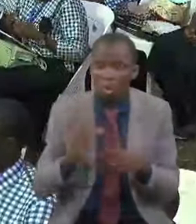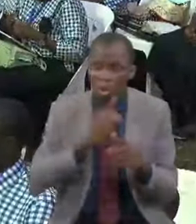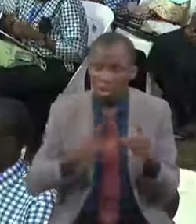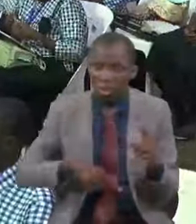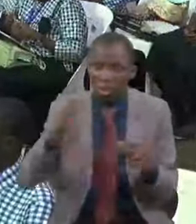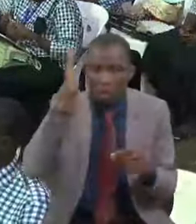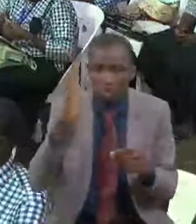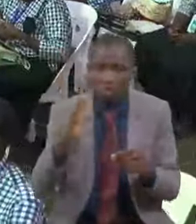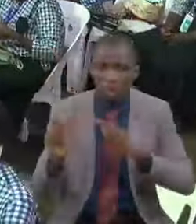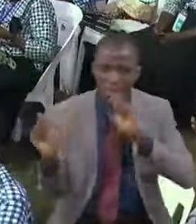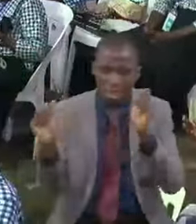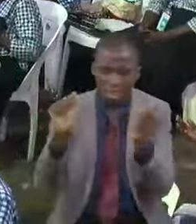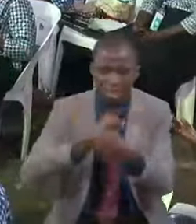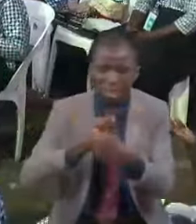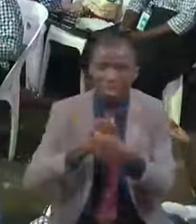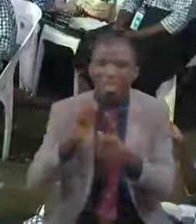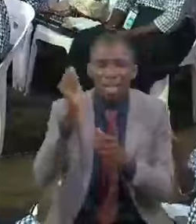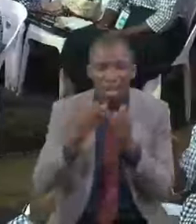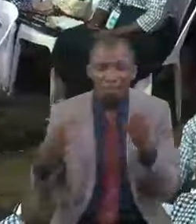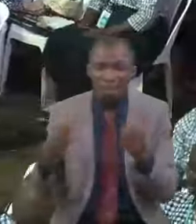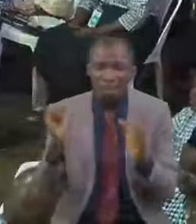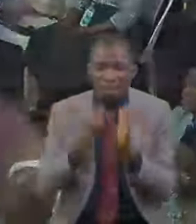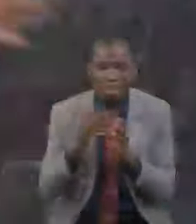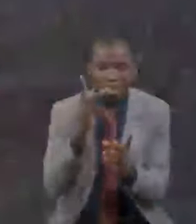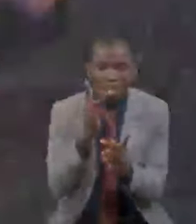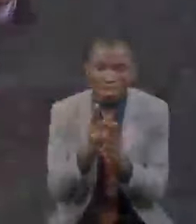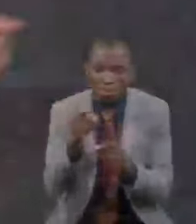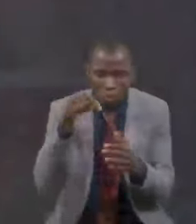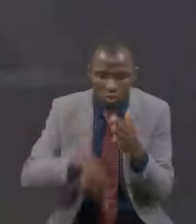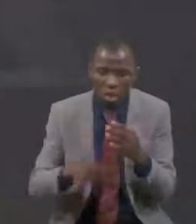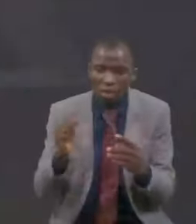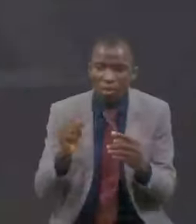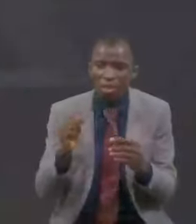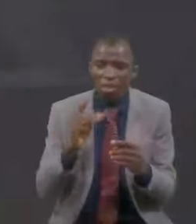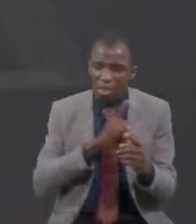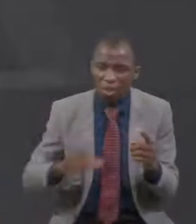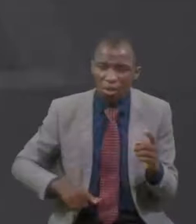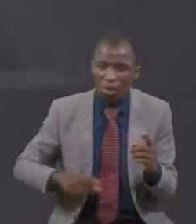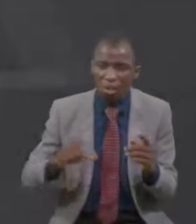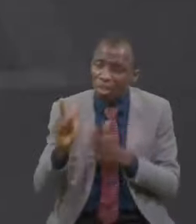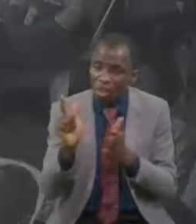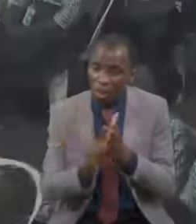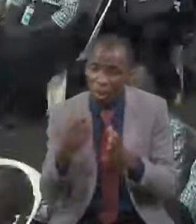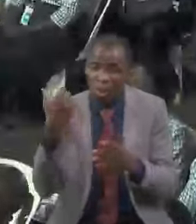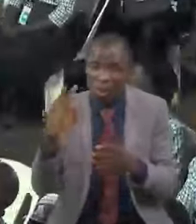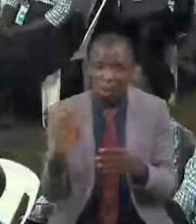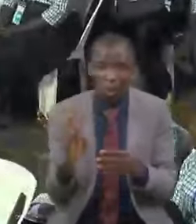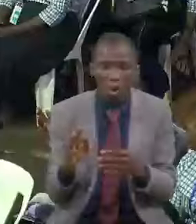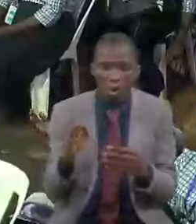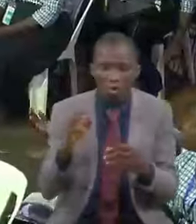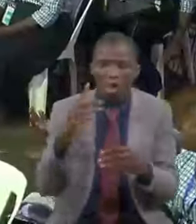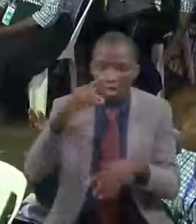change everything that holds you down. The law of gravity will be suspended for you.